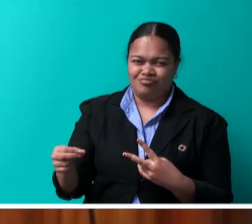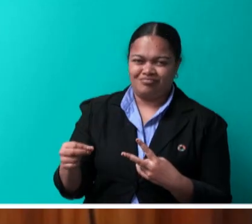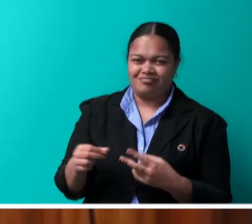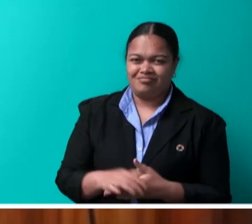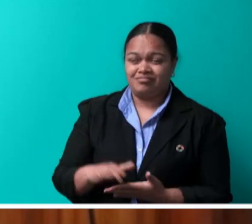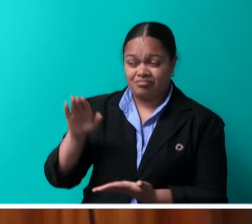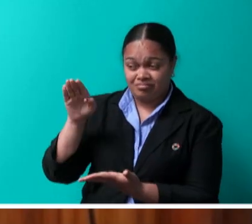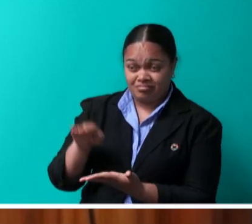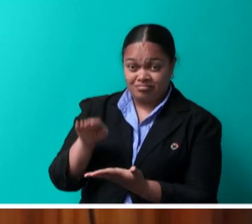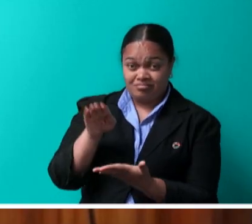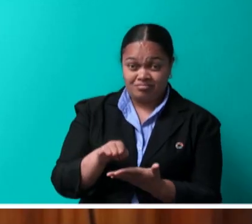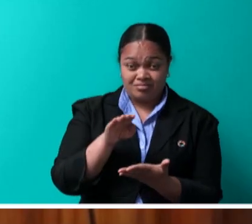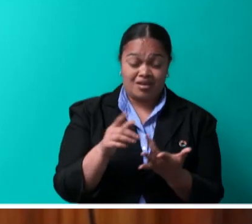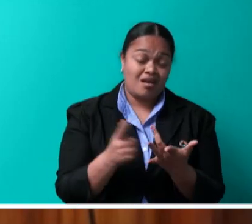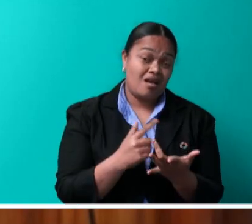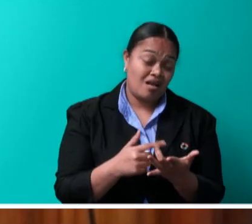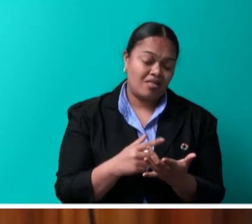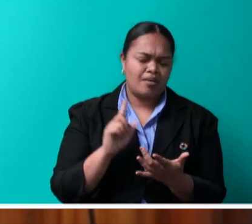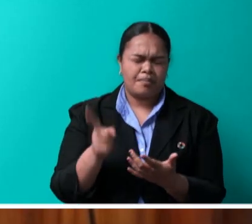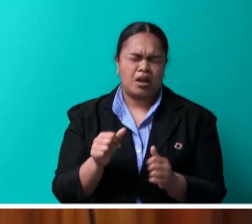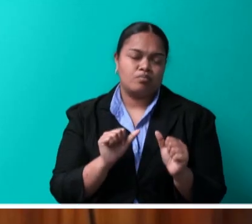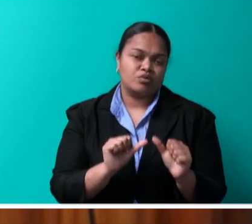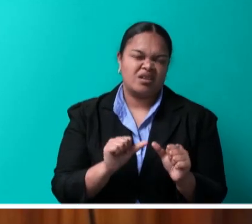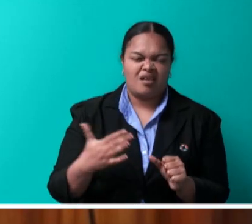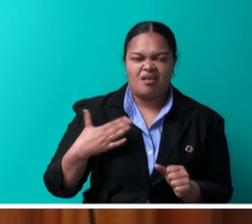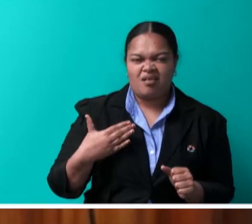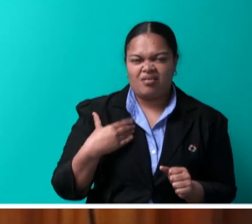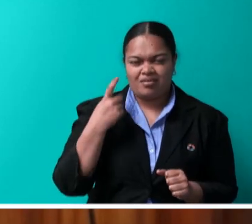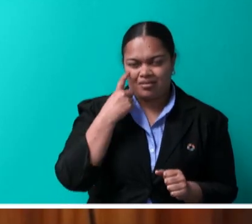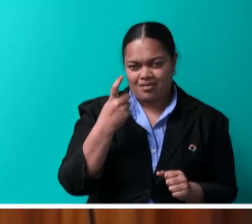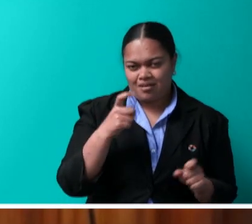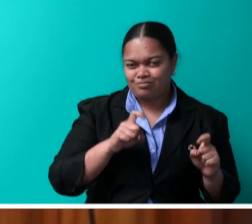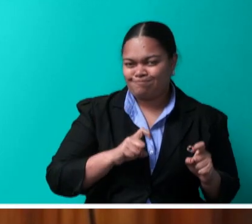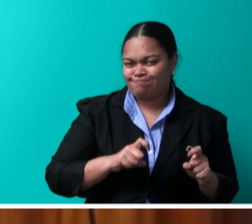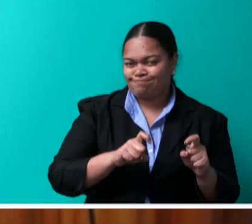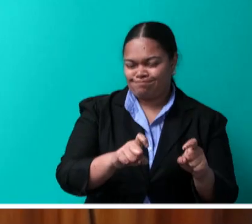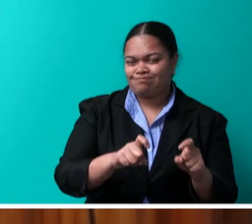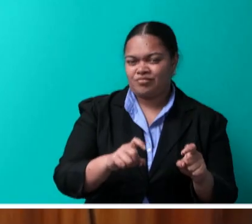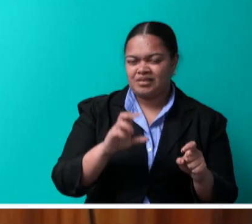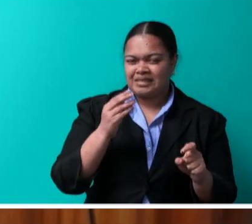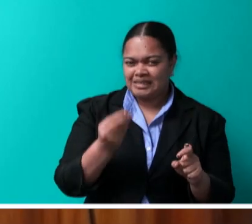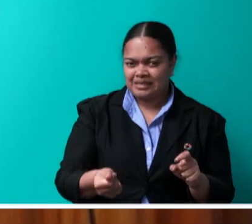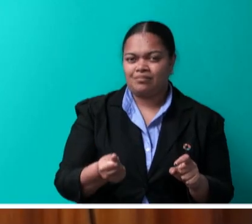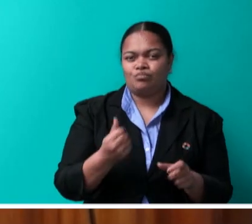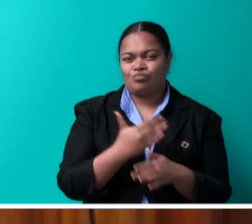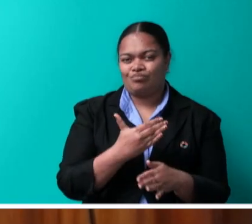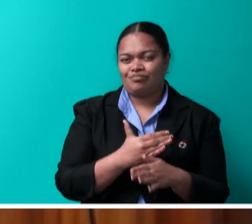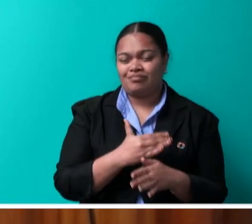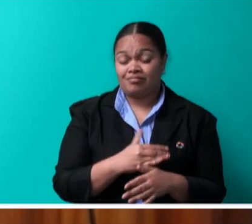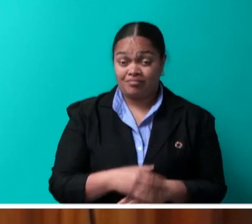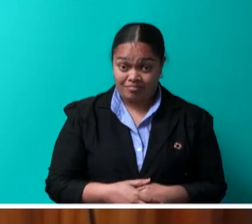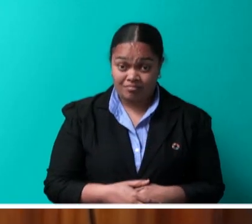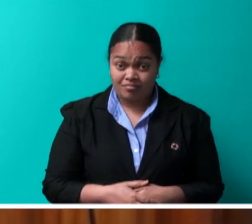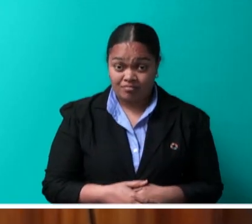essential services, it has chosen to protect healthcare while maintaining sound fiscal management. Fiscal